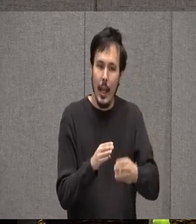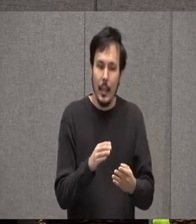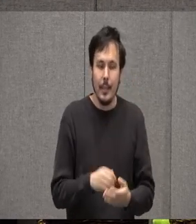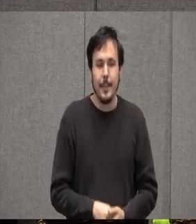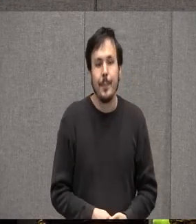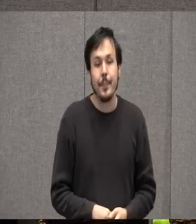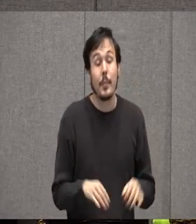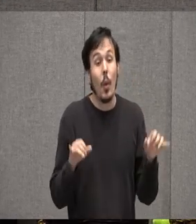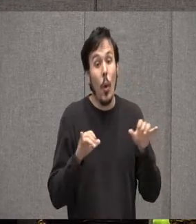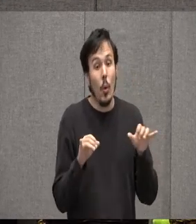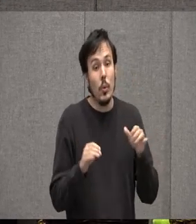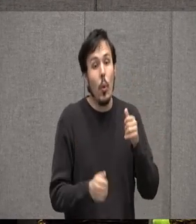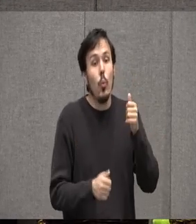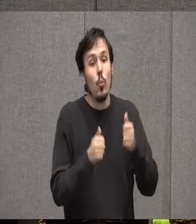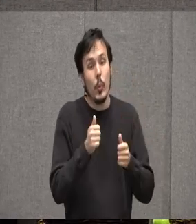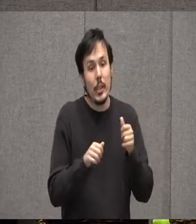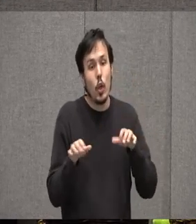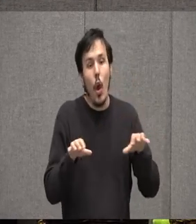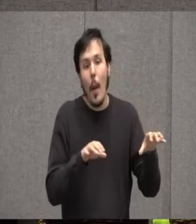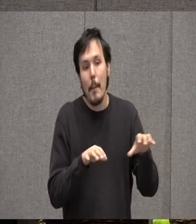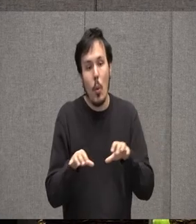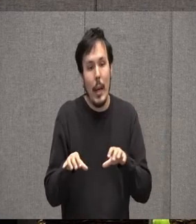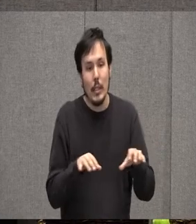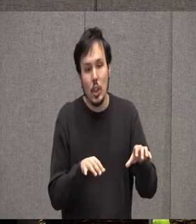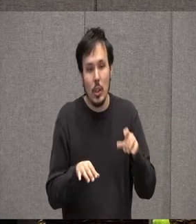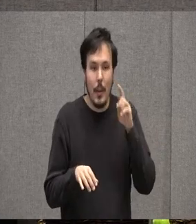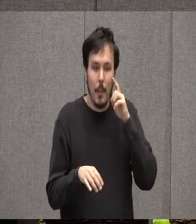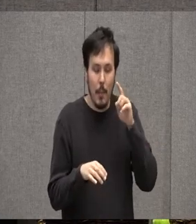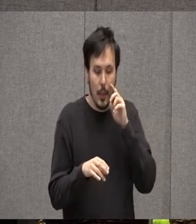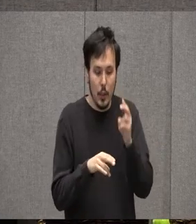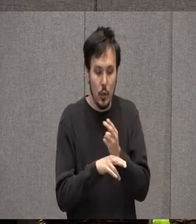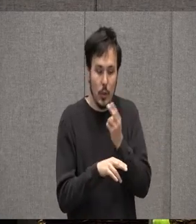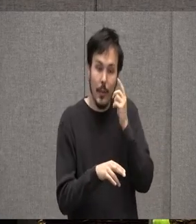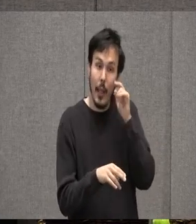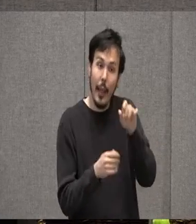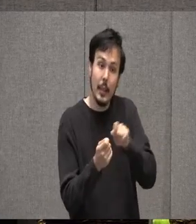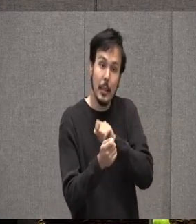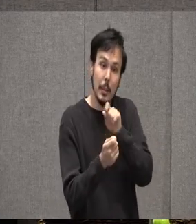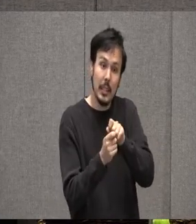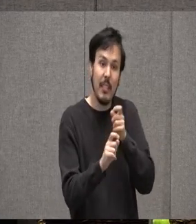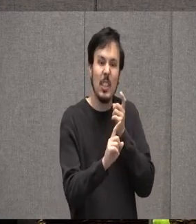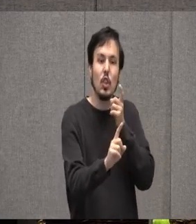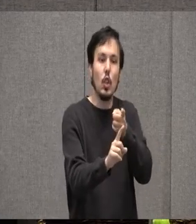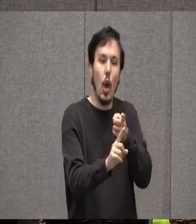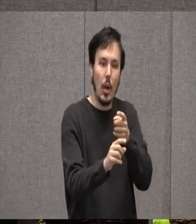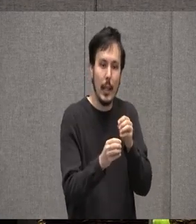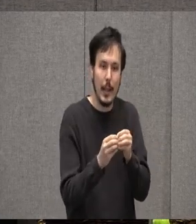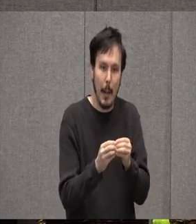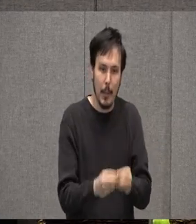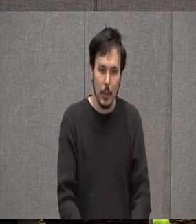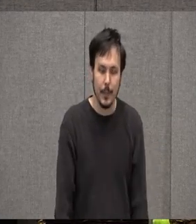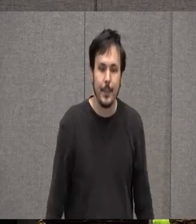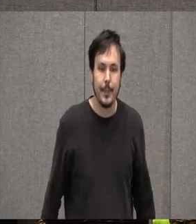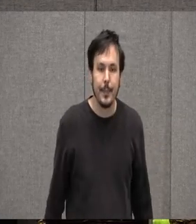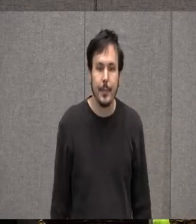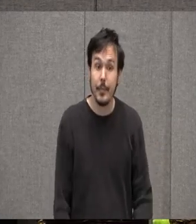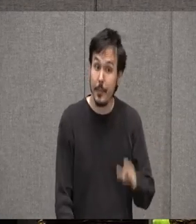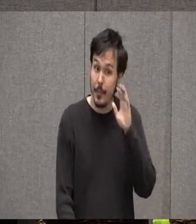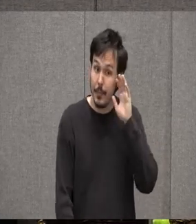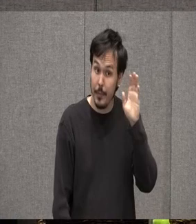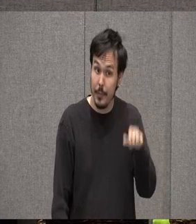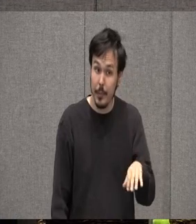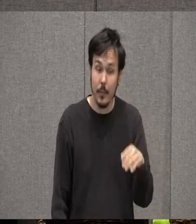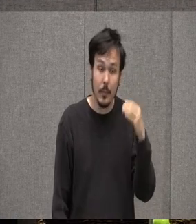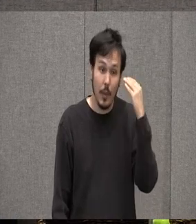which operation to use for that specific target number. Now, one thing that you have to also